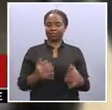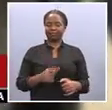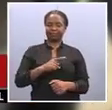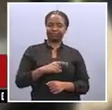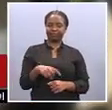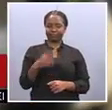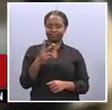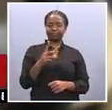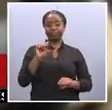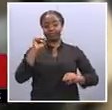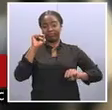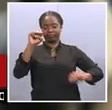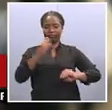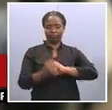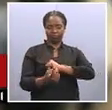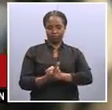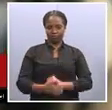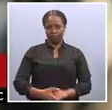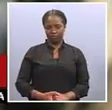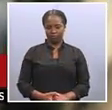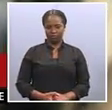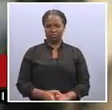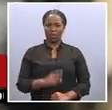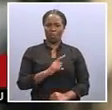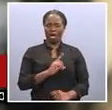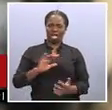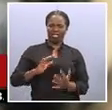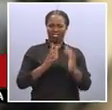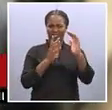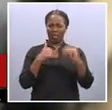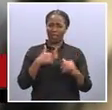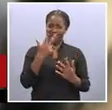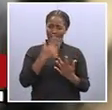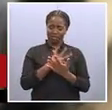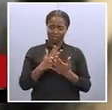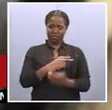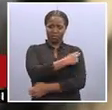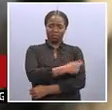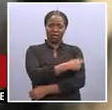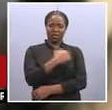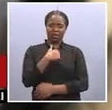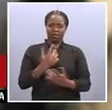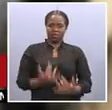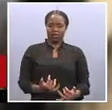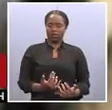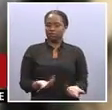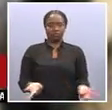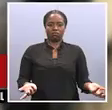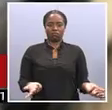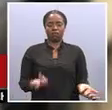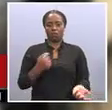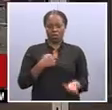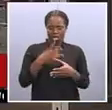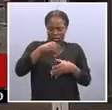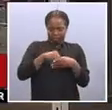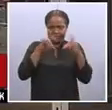2 separate strike actions. Disrupting the whole system, the patients, and we don't have anything to do with it.